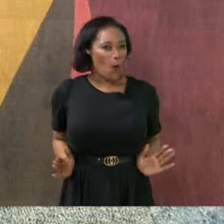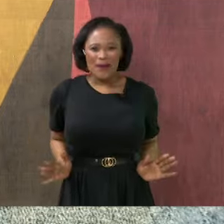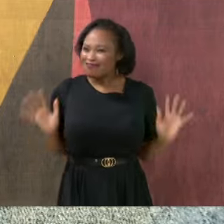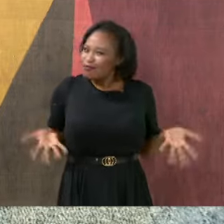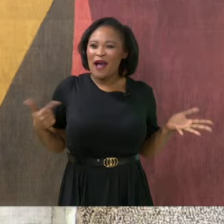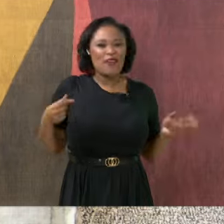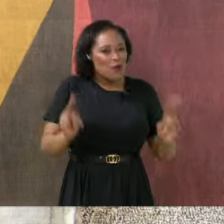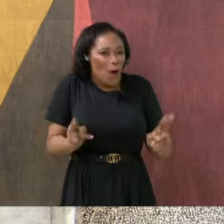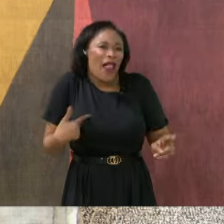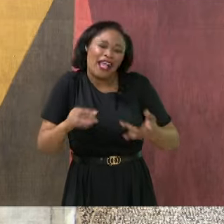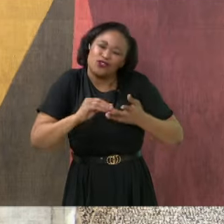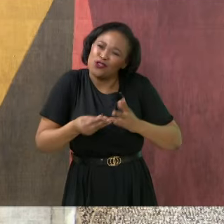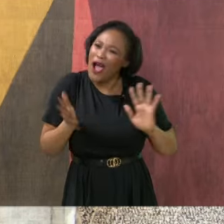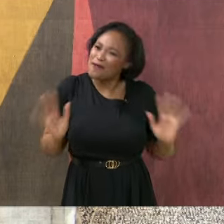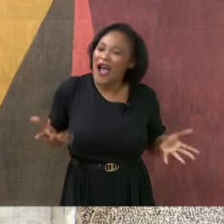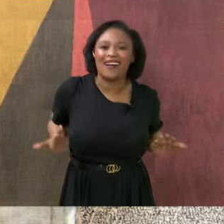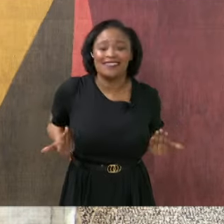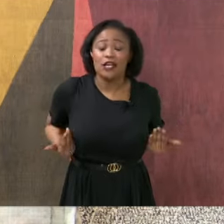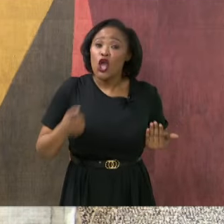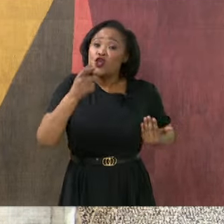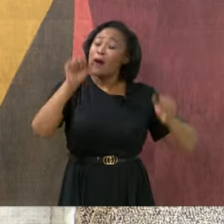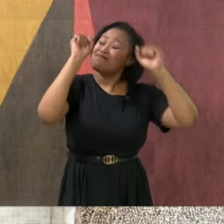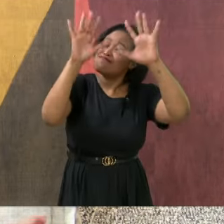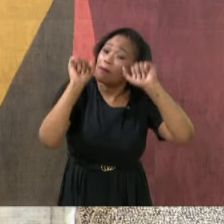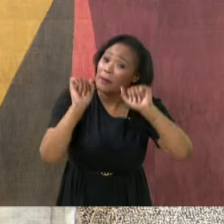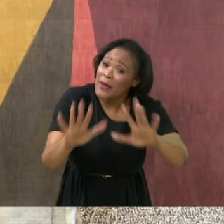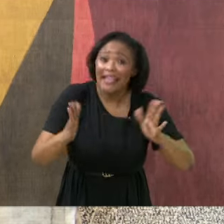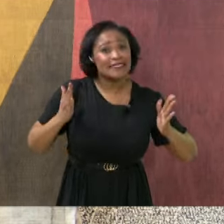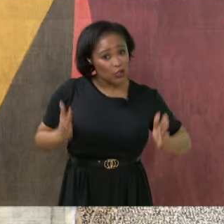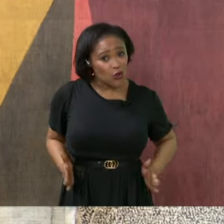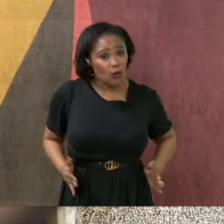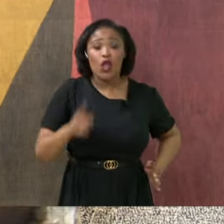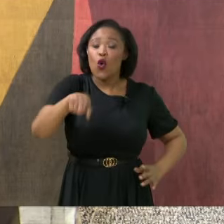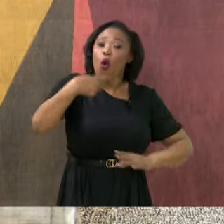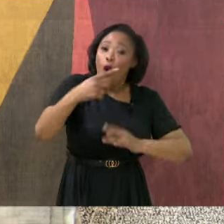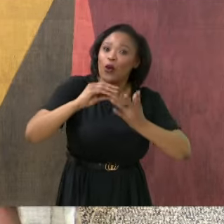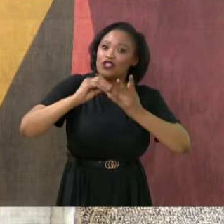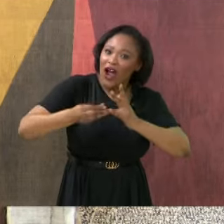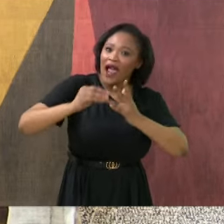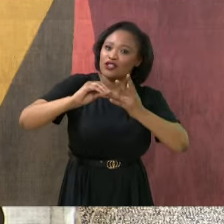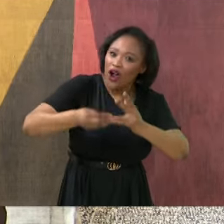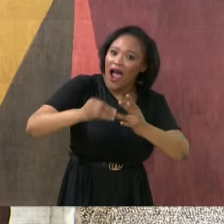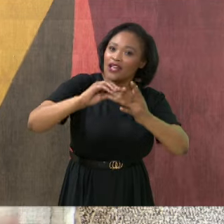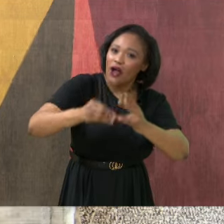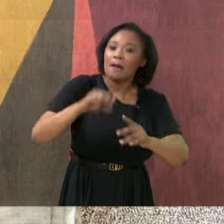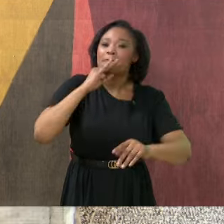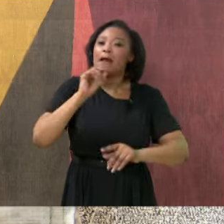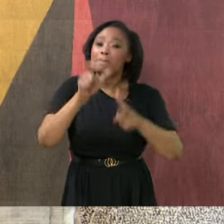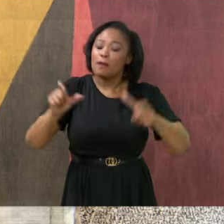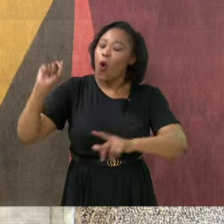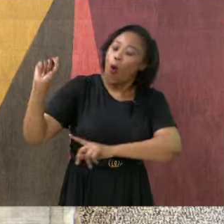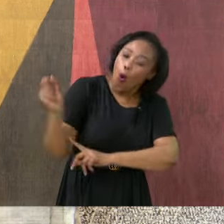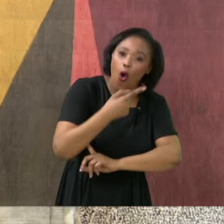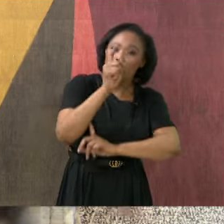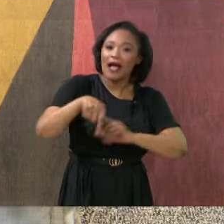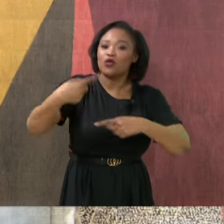try my best. You are an incredible human being. That is an example of what it means to keep trying. Yes. Like you say, where you just need to give your best. And can I actually